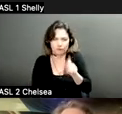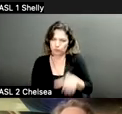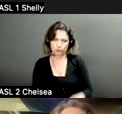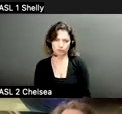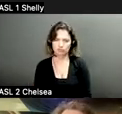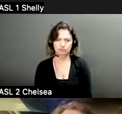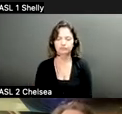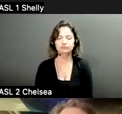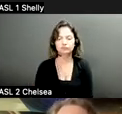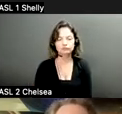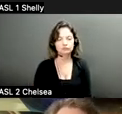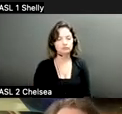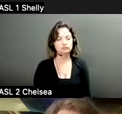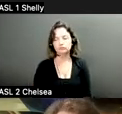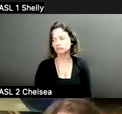This slide